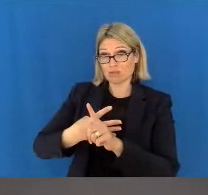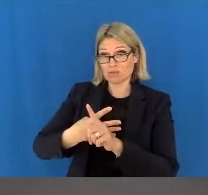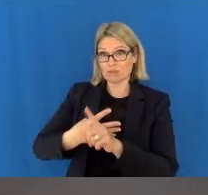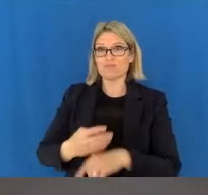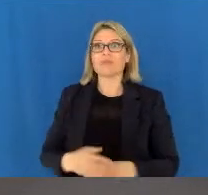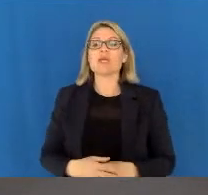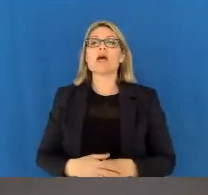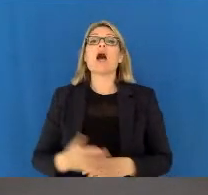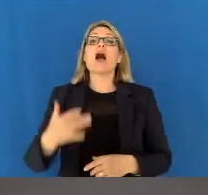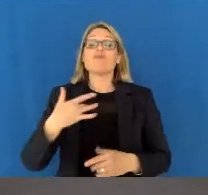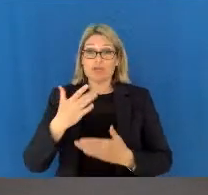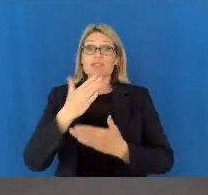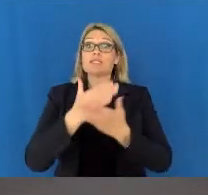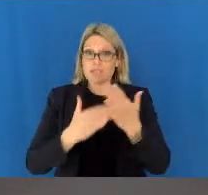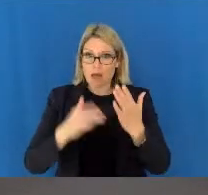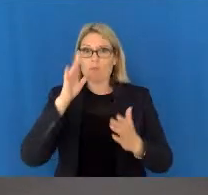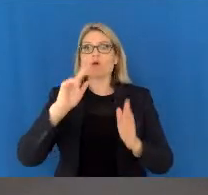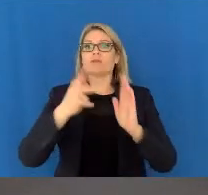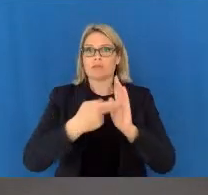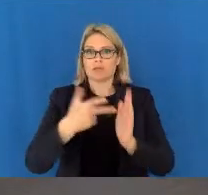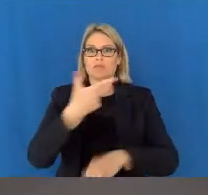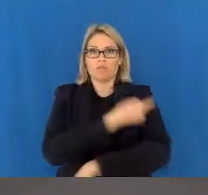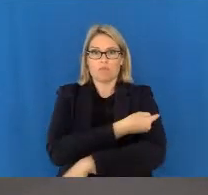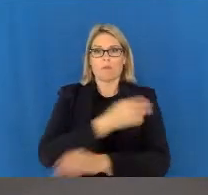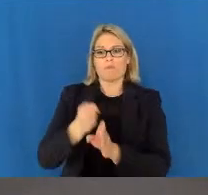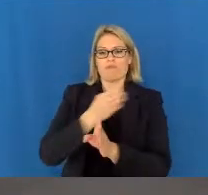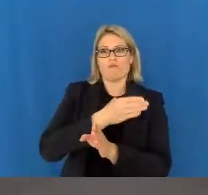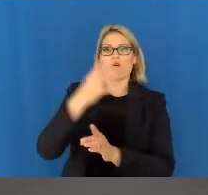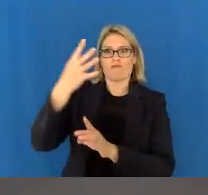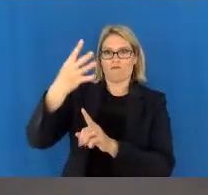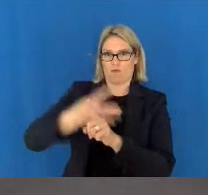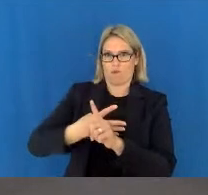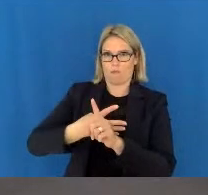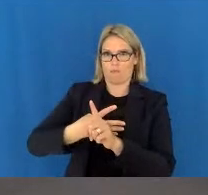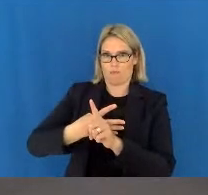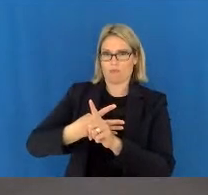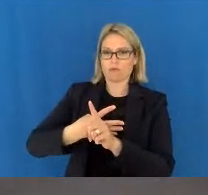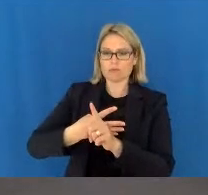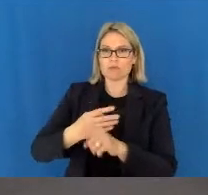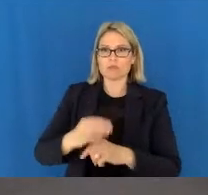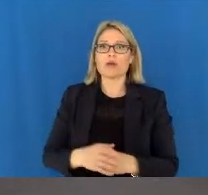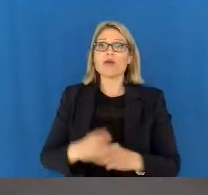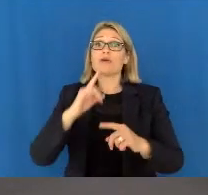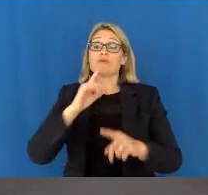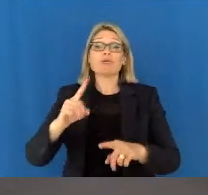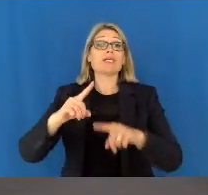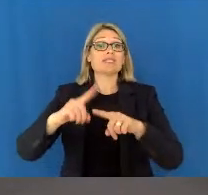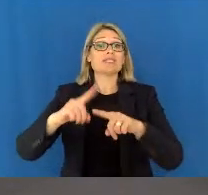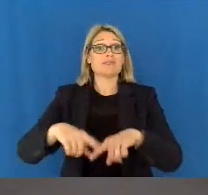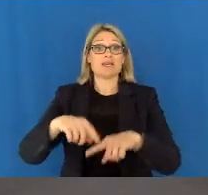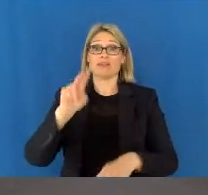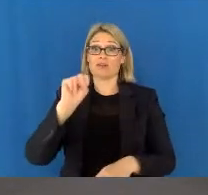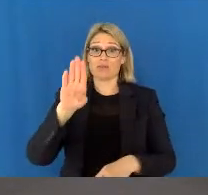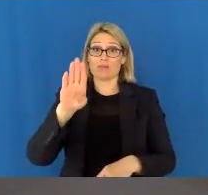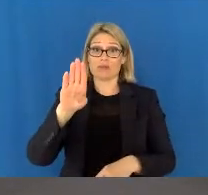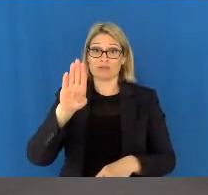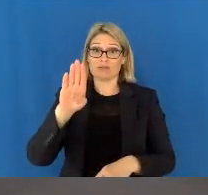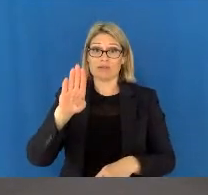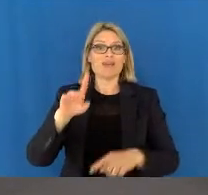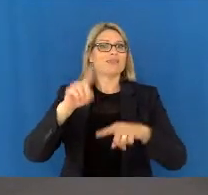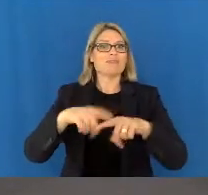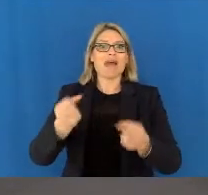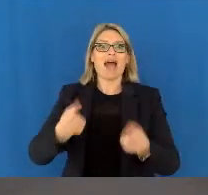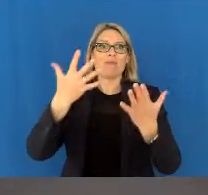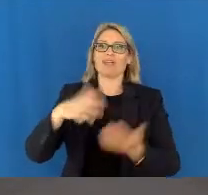the population who definitely will get it before 4 months. And it's really all based on the fact that New Brunswick has an allotment that comes on a